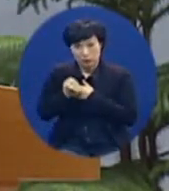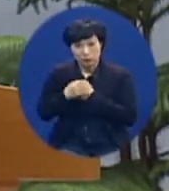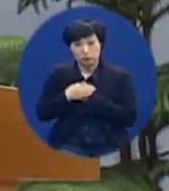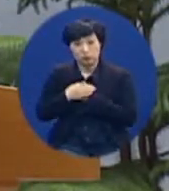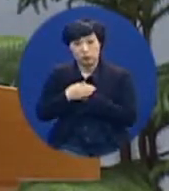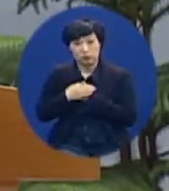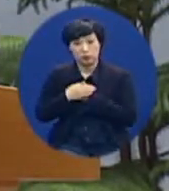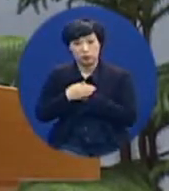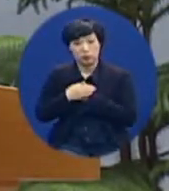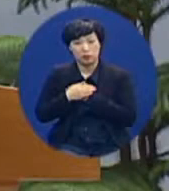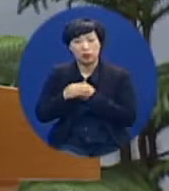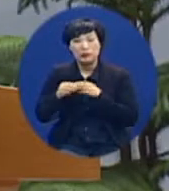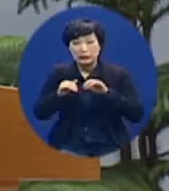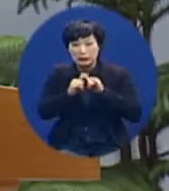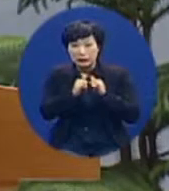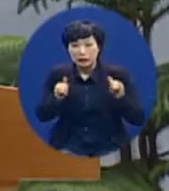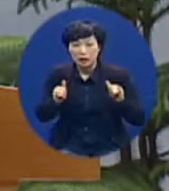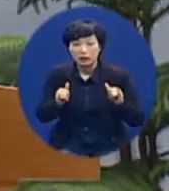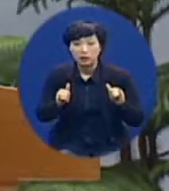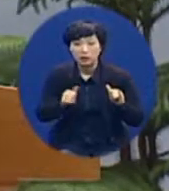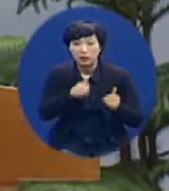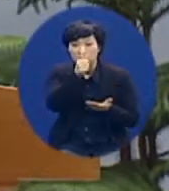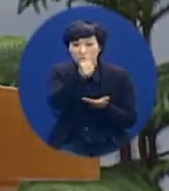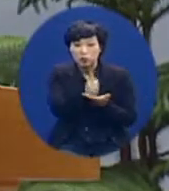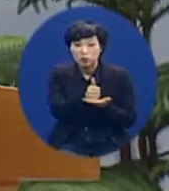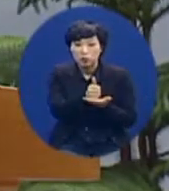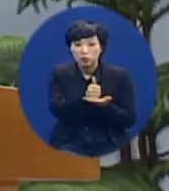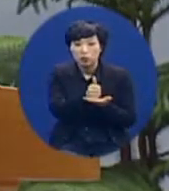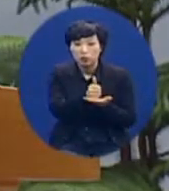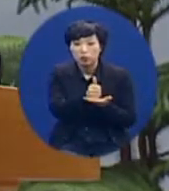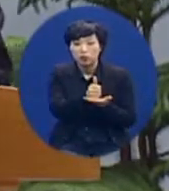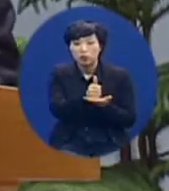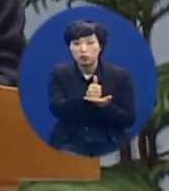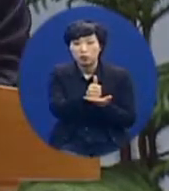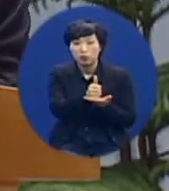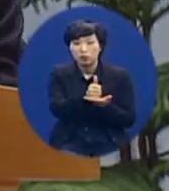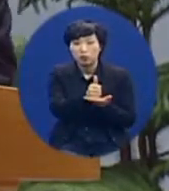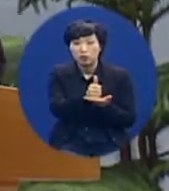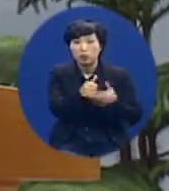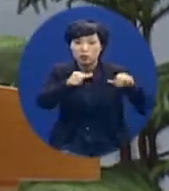curses, sickness, and all kinds of suffering.